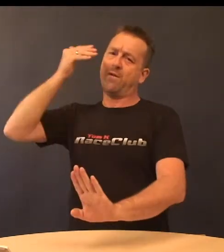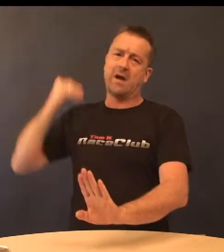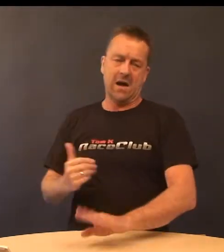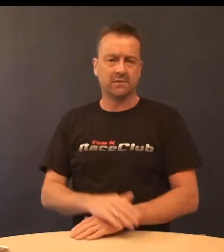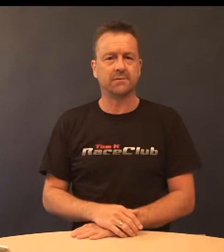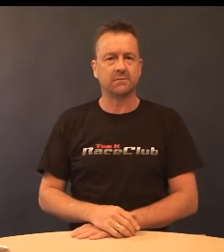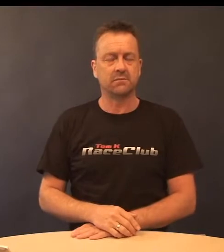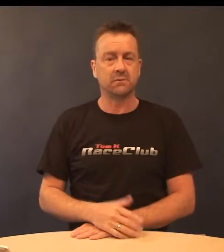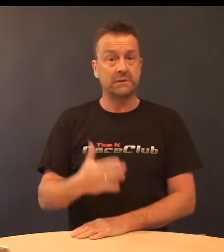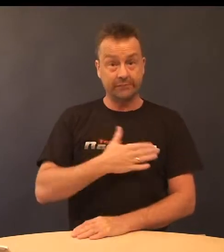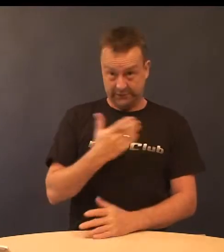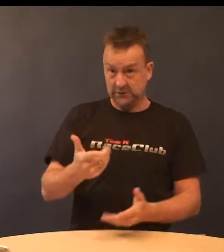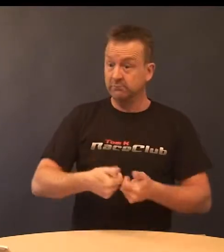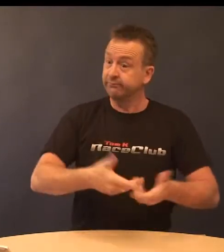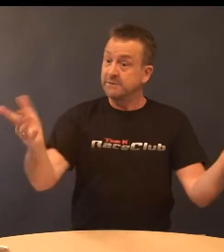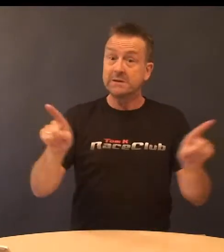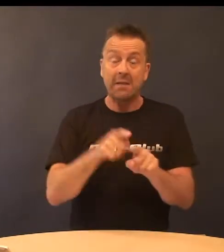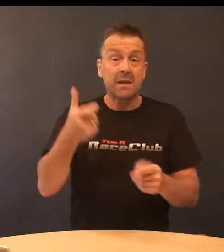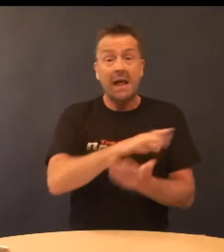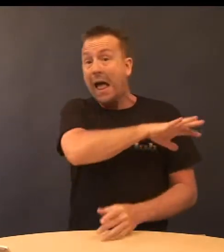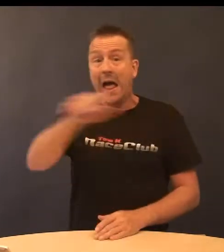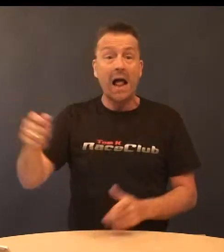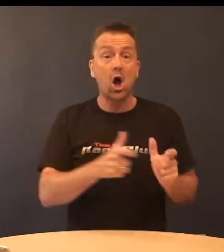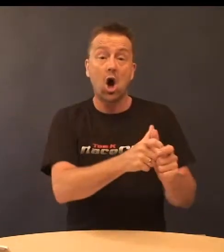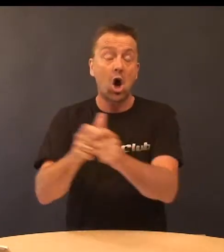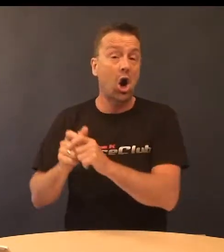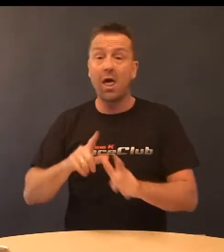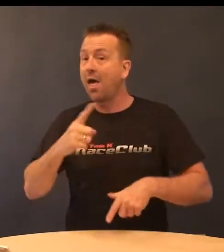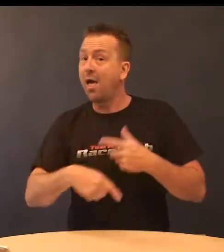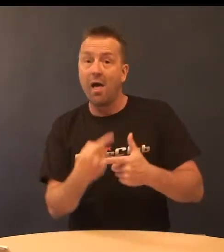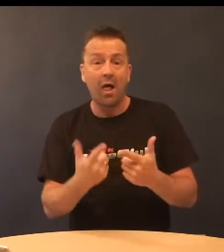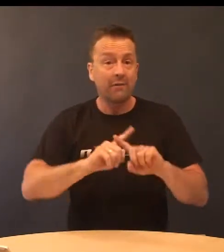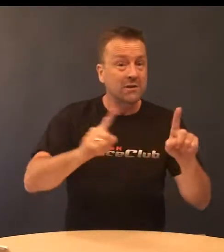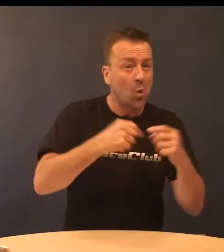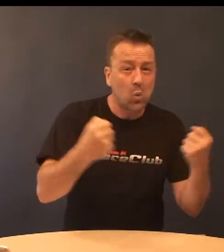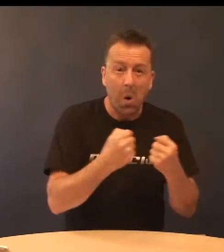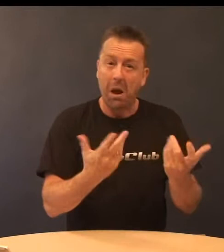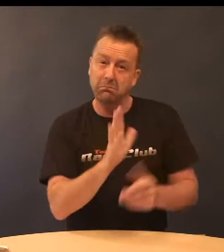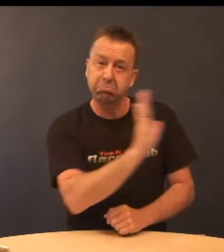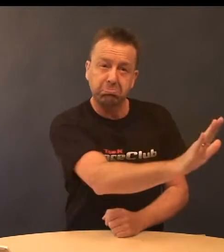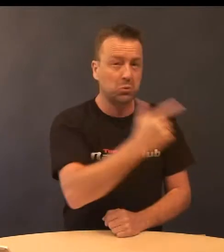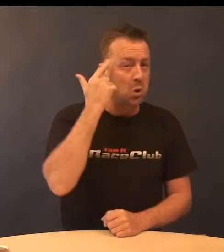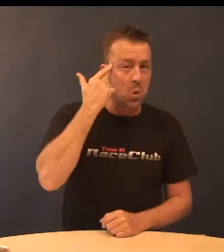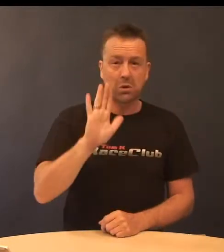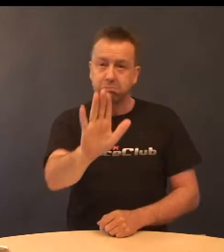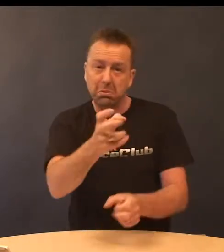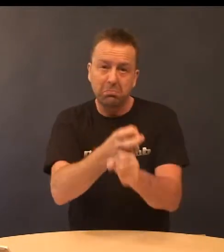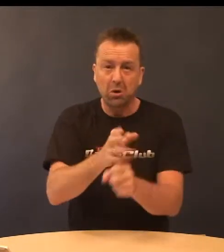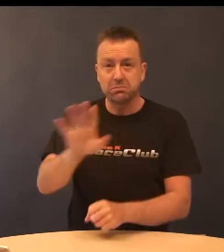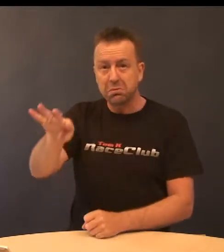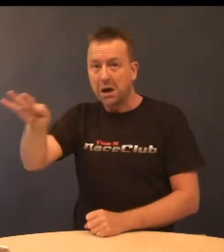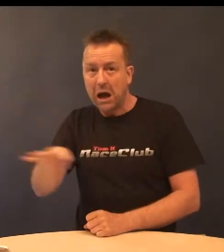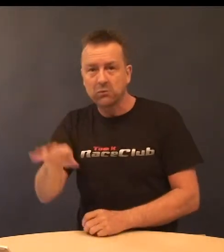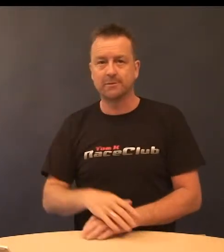sheet. Are you going to supply the same tyres to all the teams? Or bespoke rubber for Toyota,